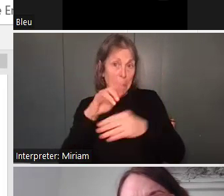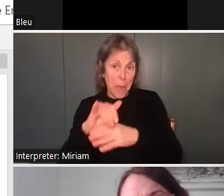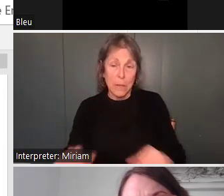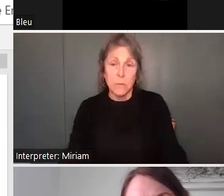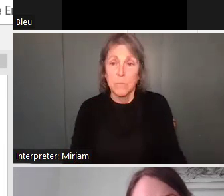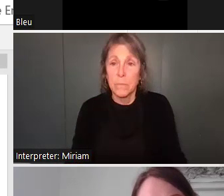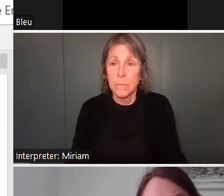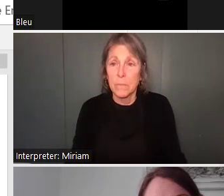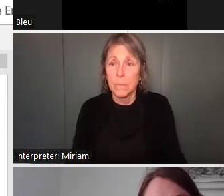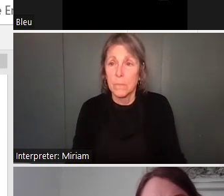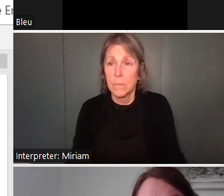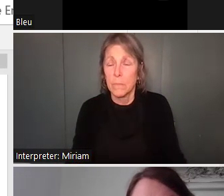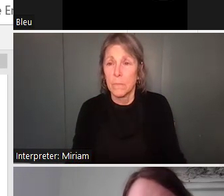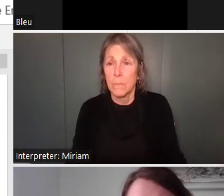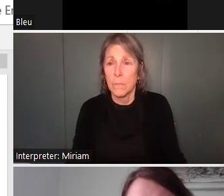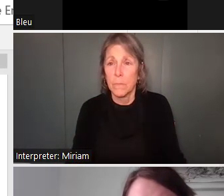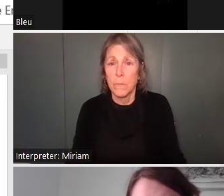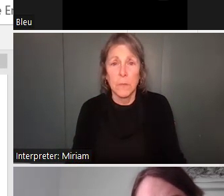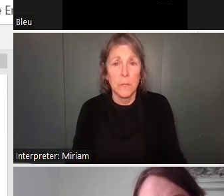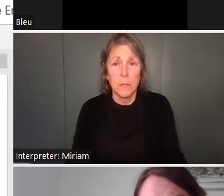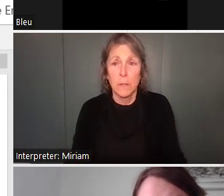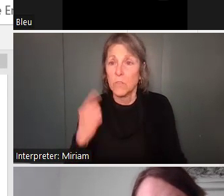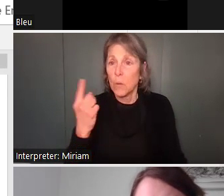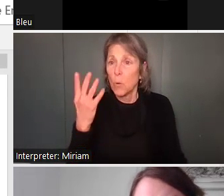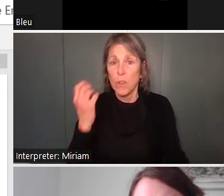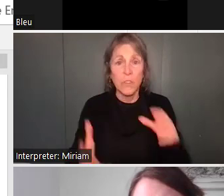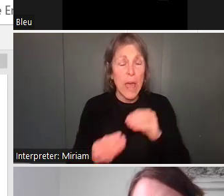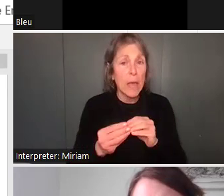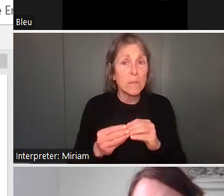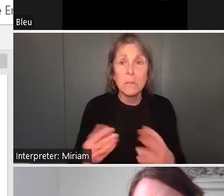Hand up for a minute. Sorry, do you have something to add to this?